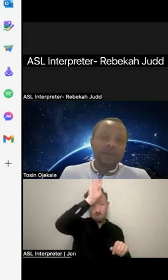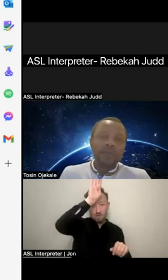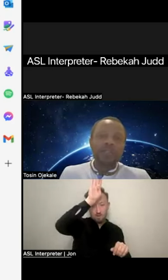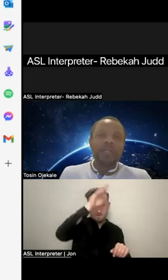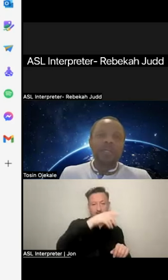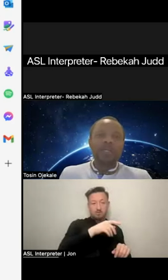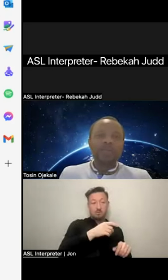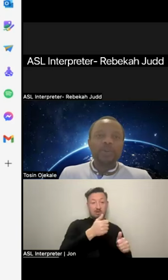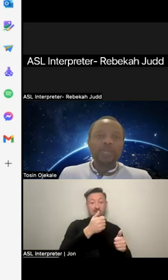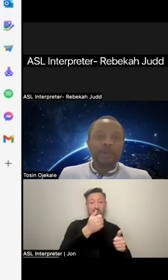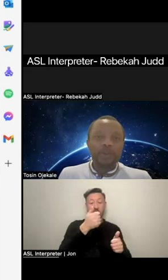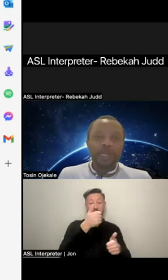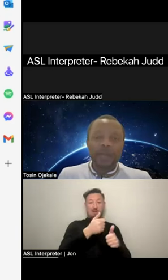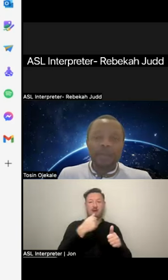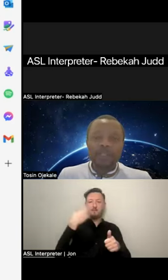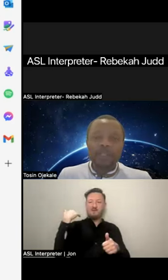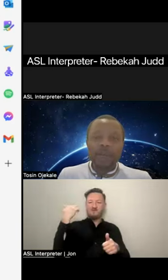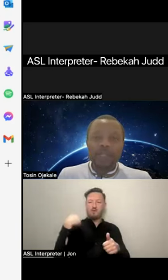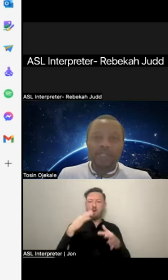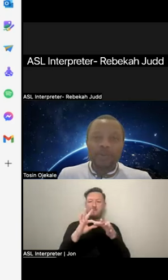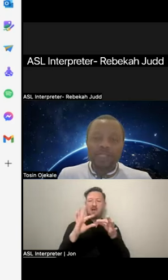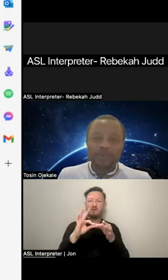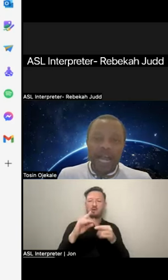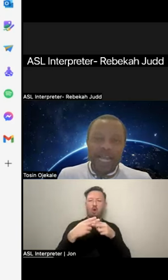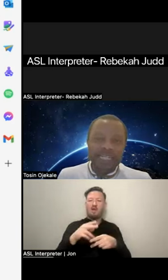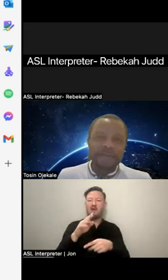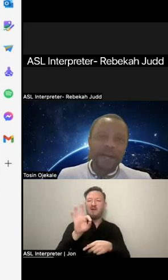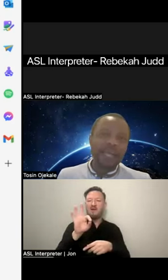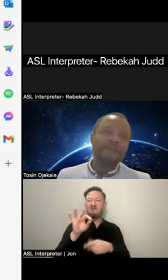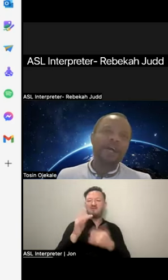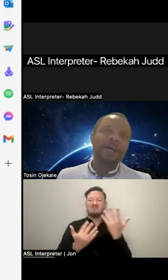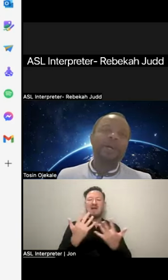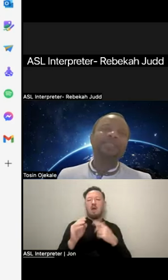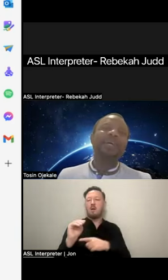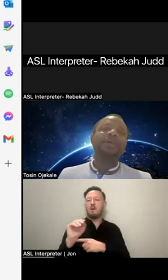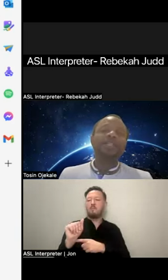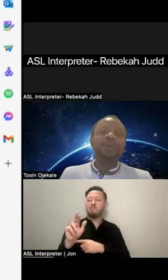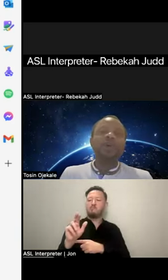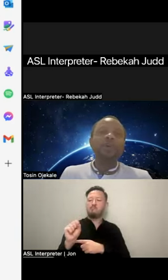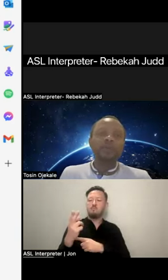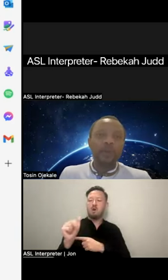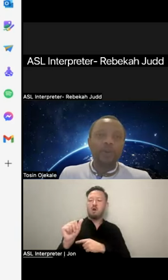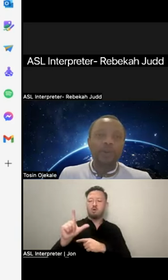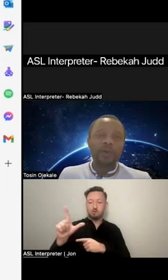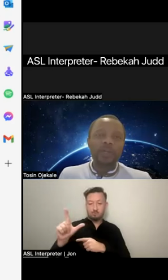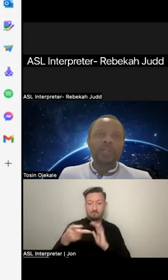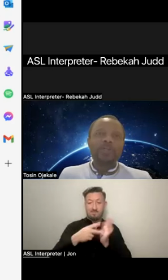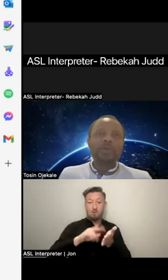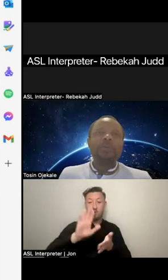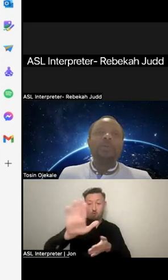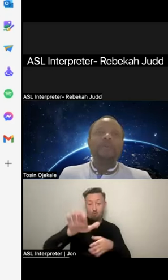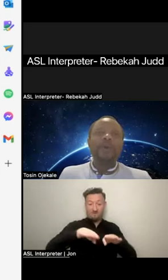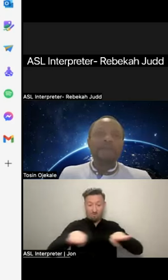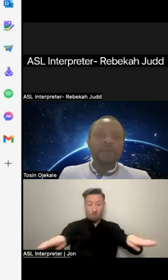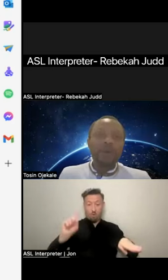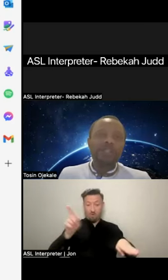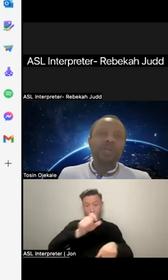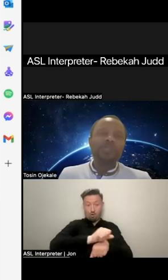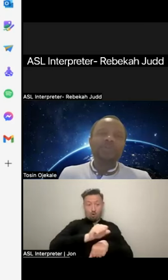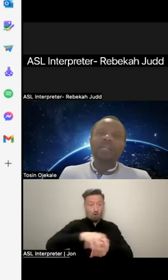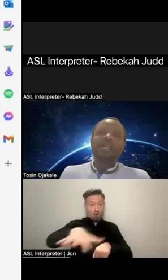different floors. So you must identify the fire marshal in your own floor. So if you